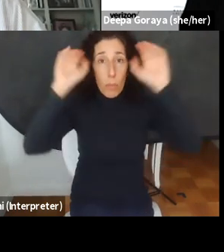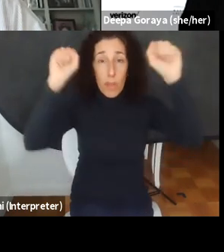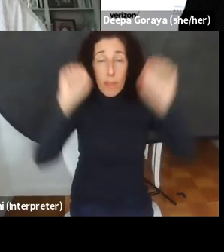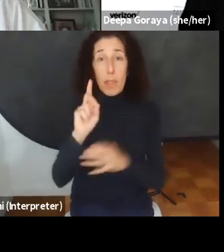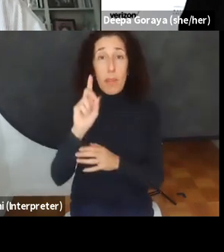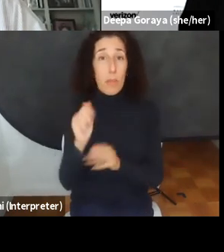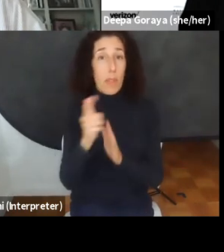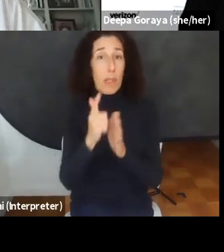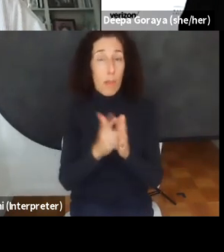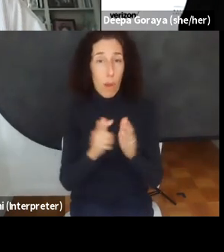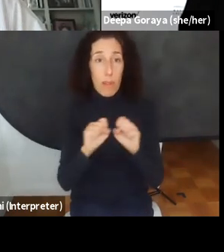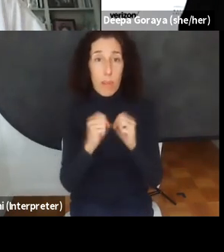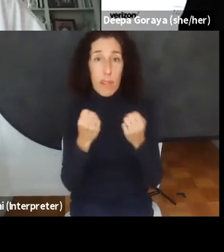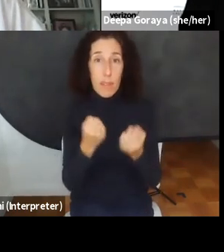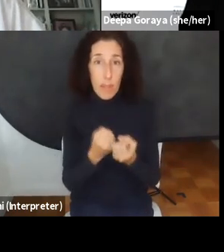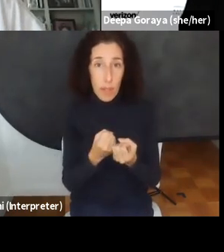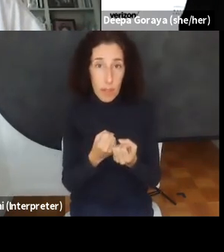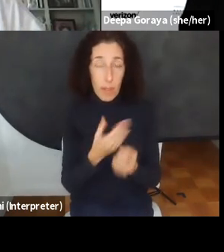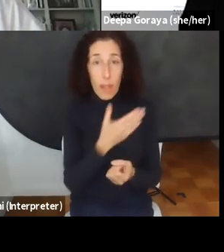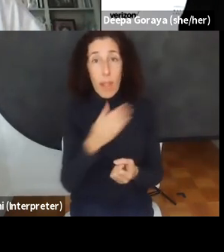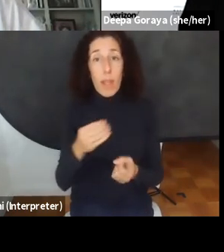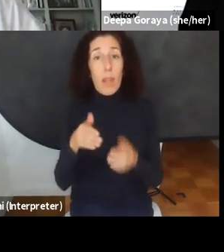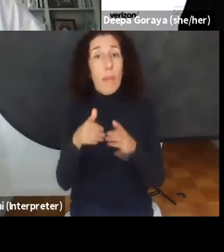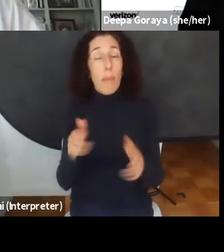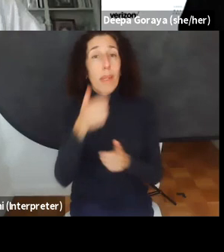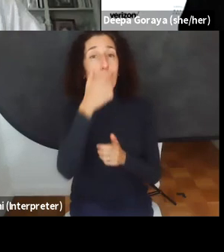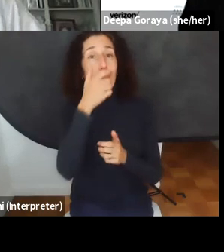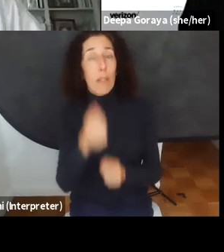Society and a public interest public service scholar.